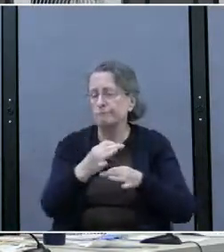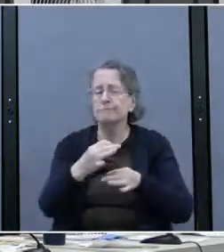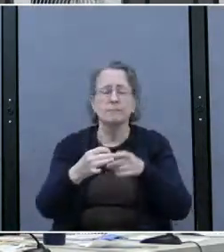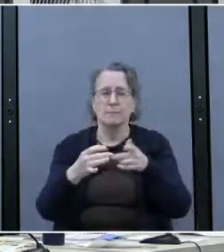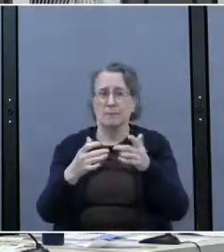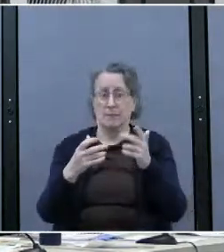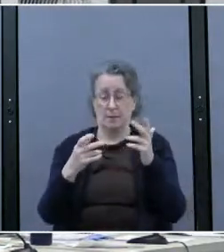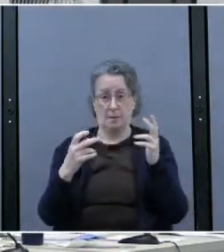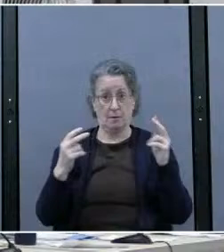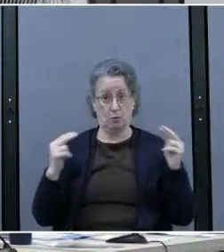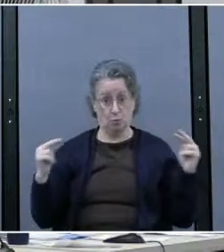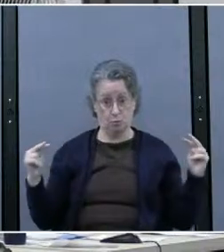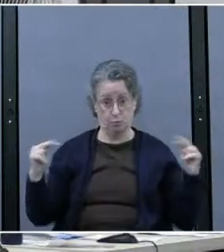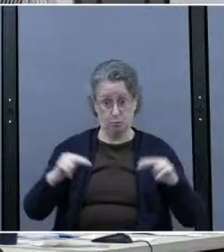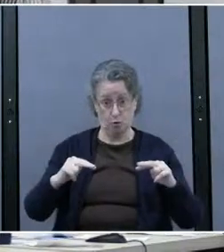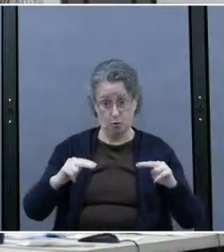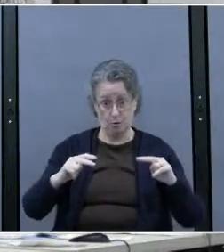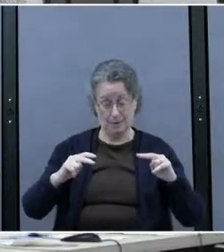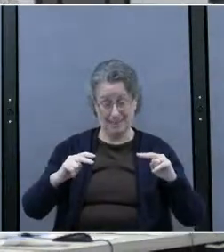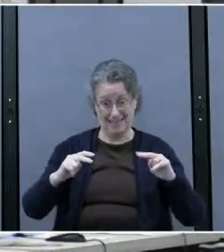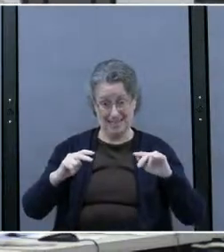exactly how